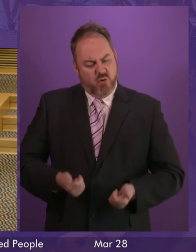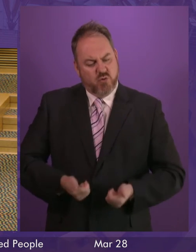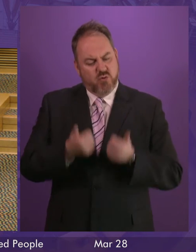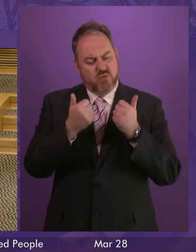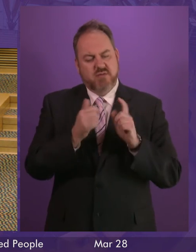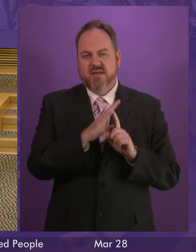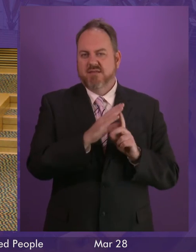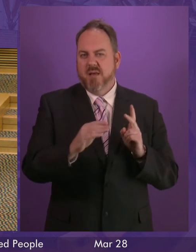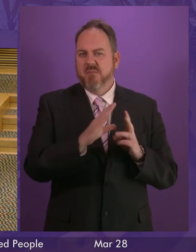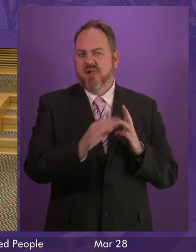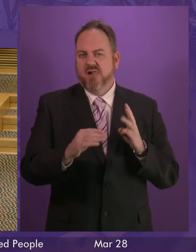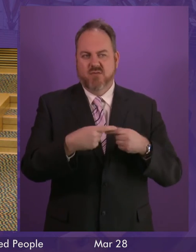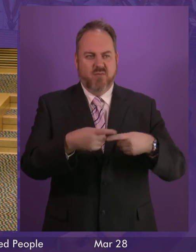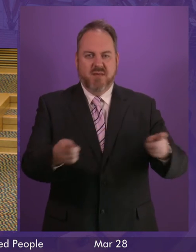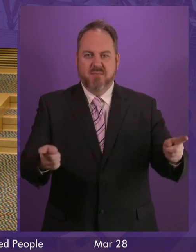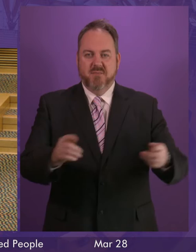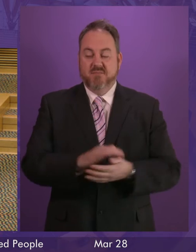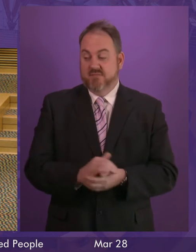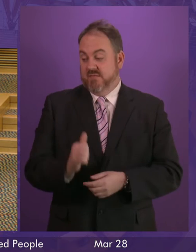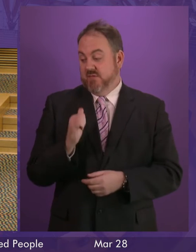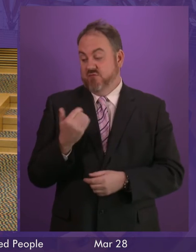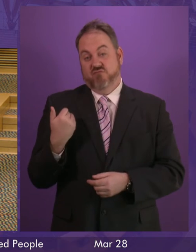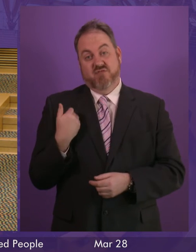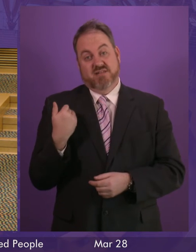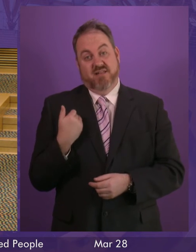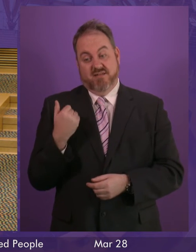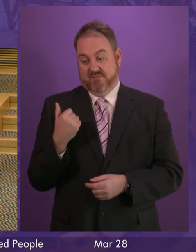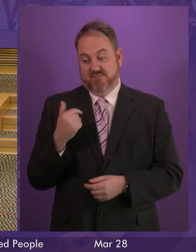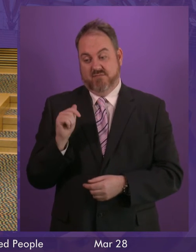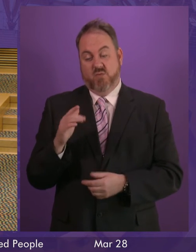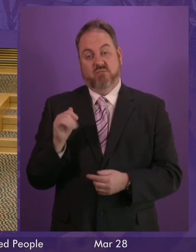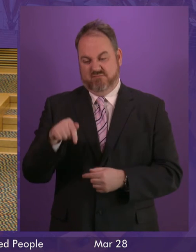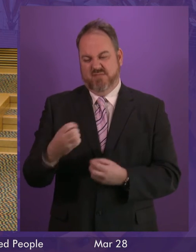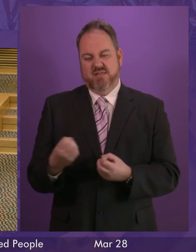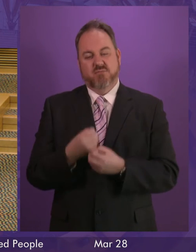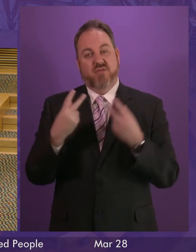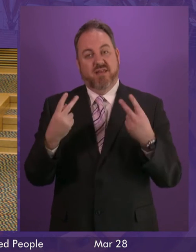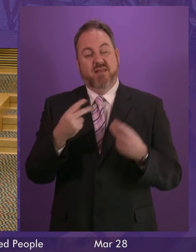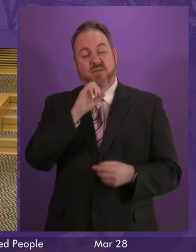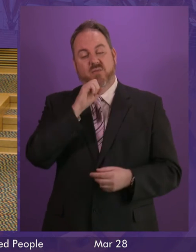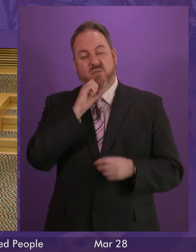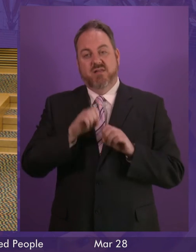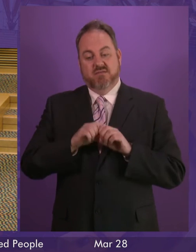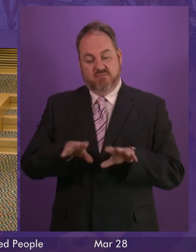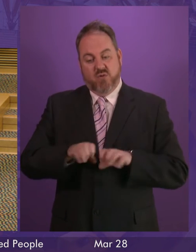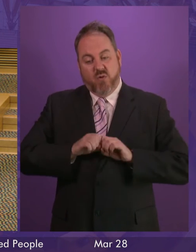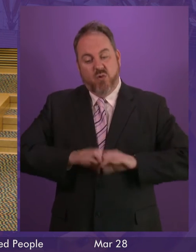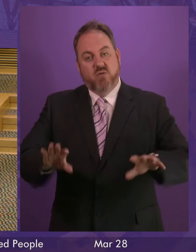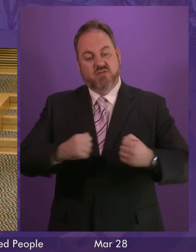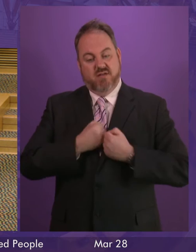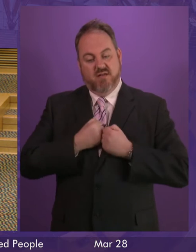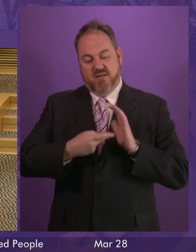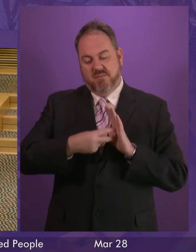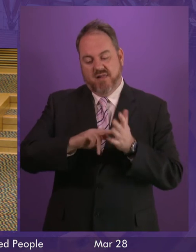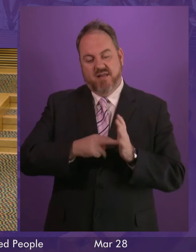and a policy maker. In spring, the Scottish Government will publish a recruitment and retention plan, setting a target for employment of